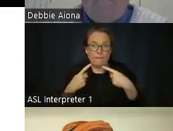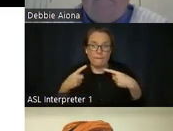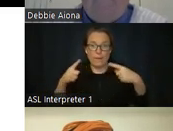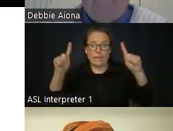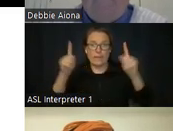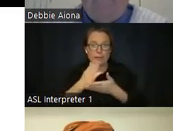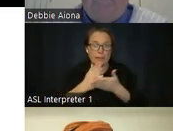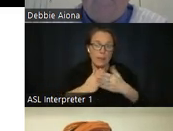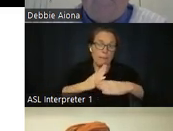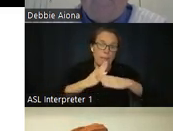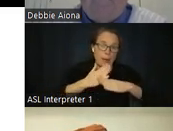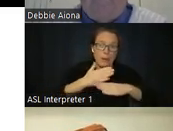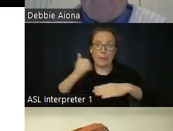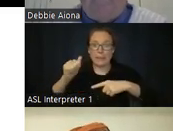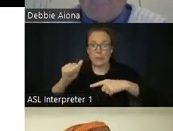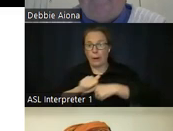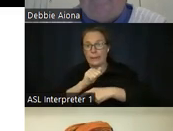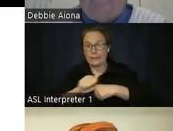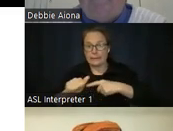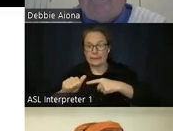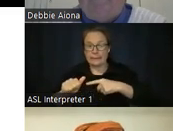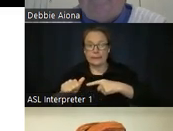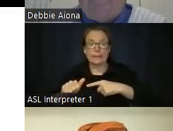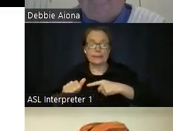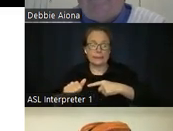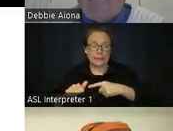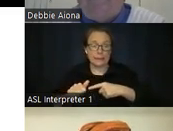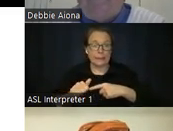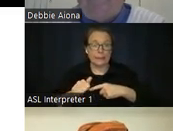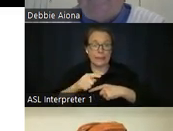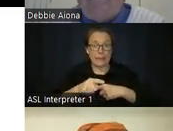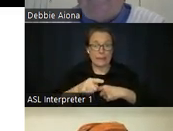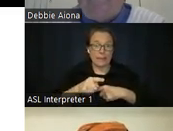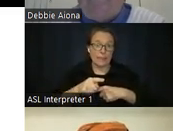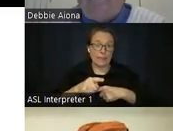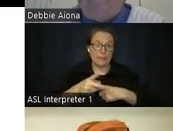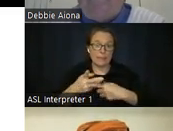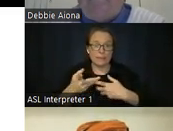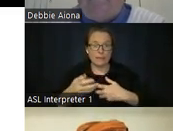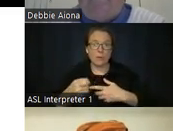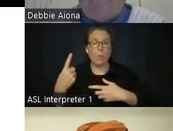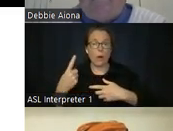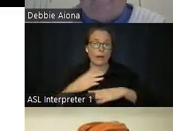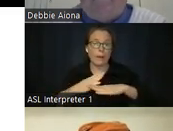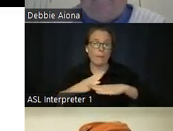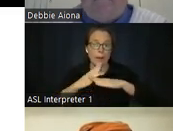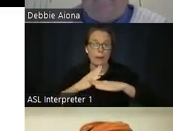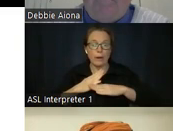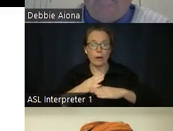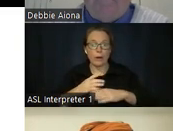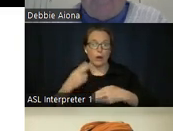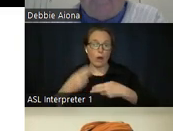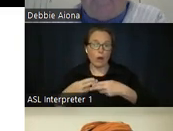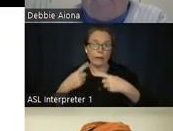barriers and best practices document. So this is was under the list of barriers. One of the barriers was effectiveness.